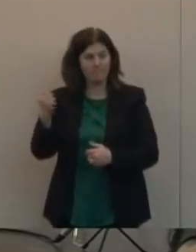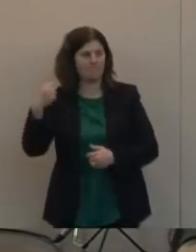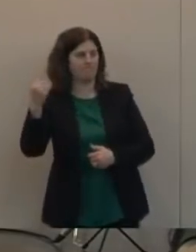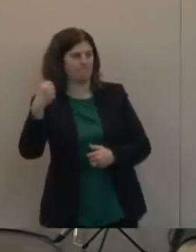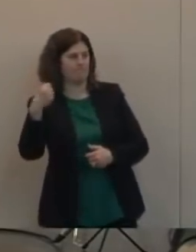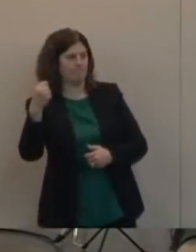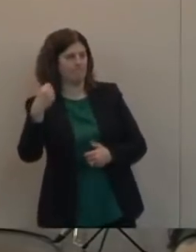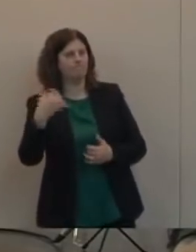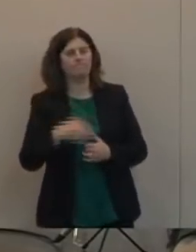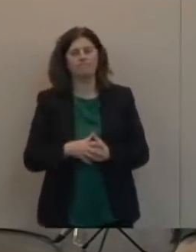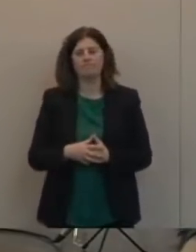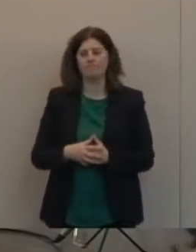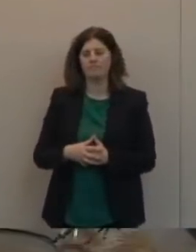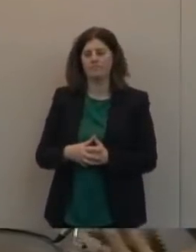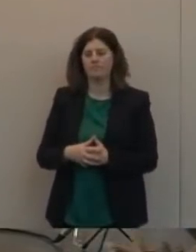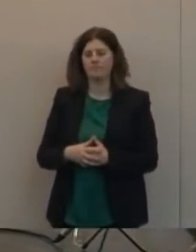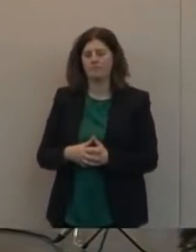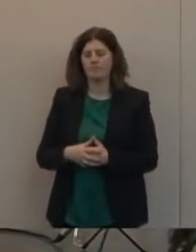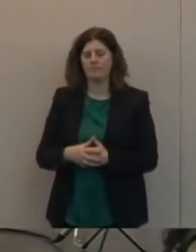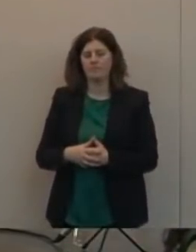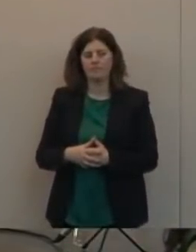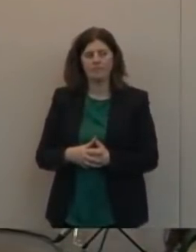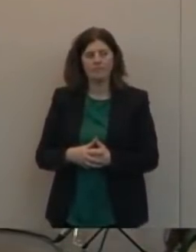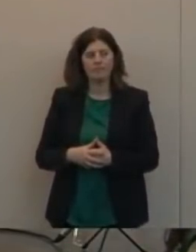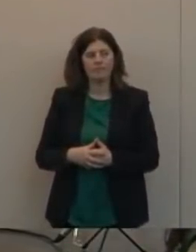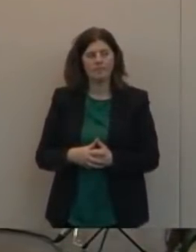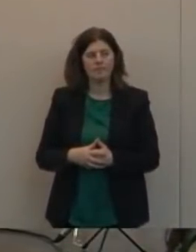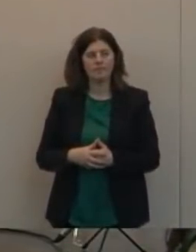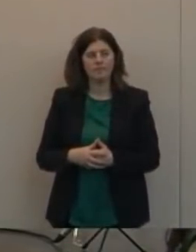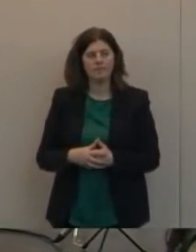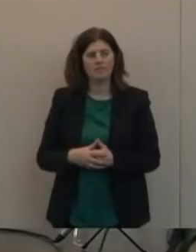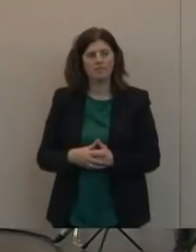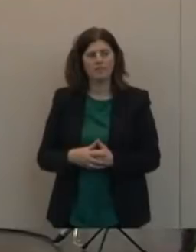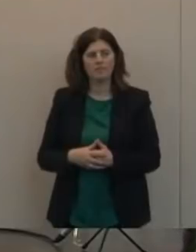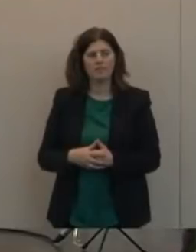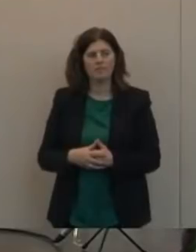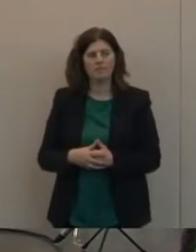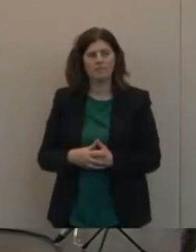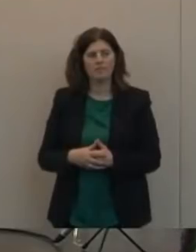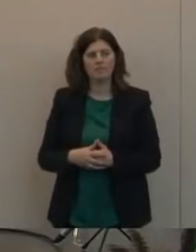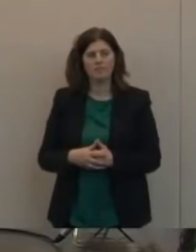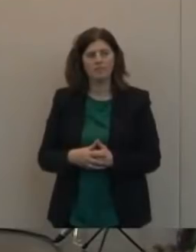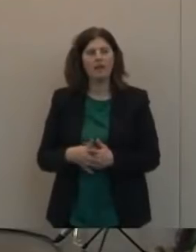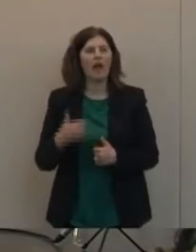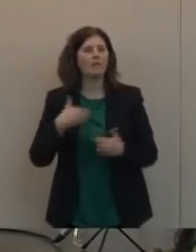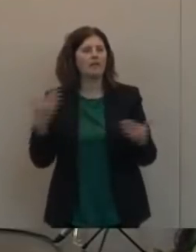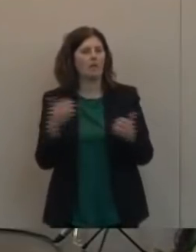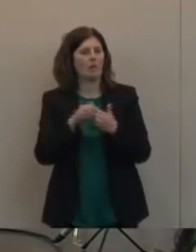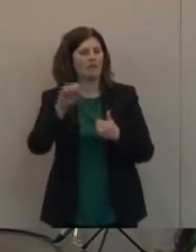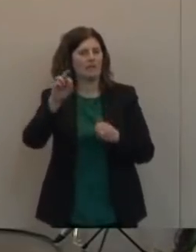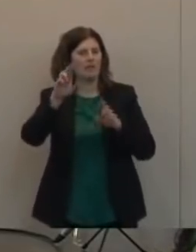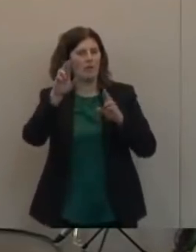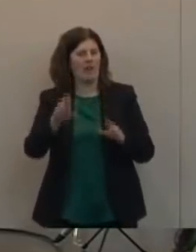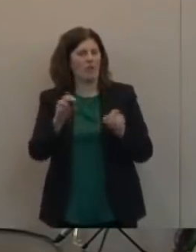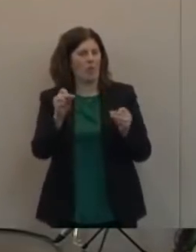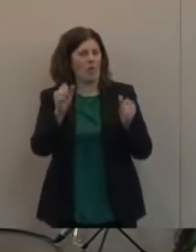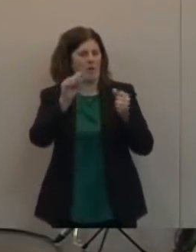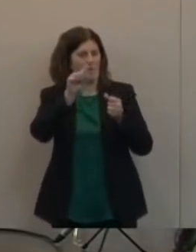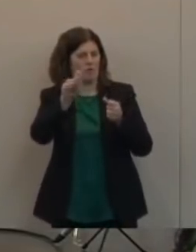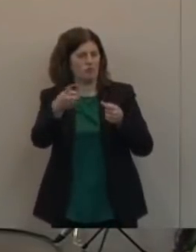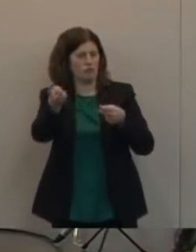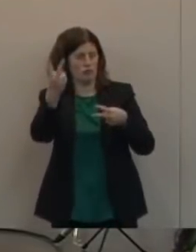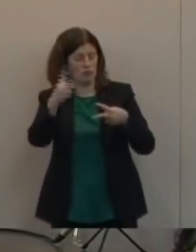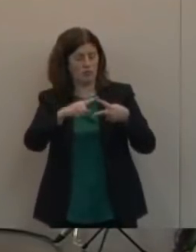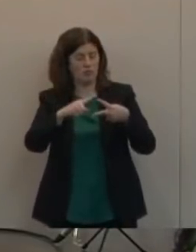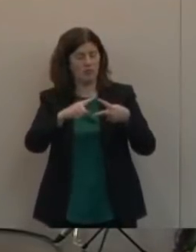do. Let me just get Thank you. This is Julia Goldberg with the Santa Fe Reporter. I've got two quick questions. The first,